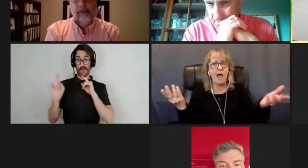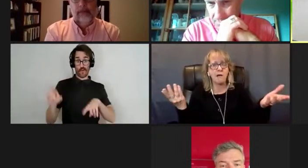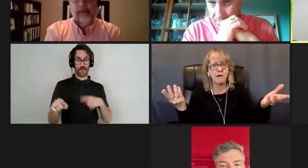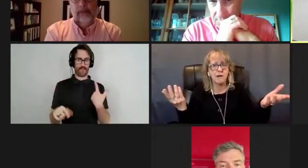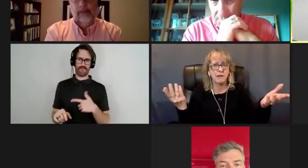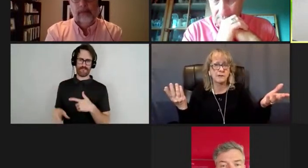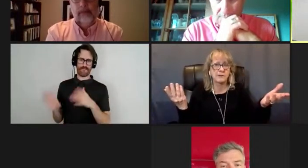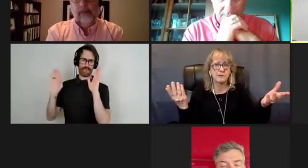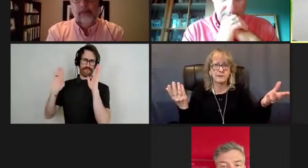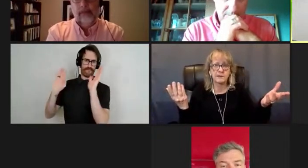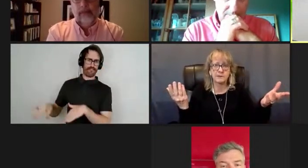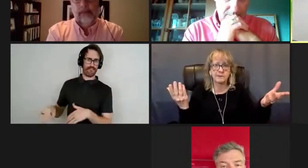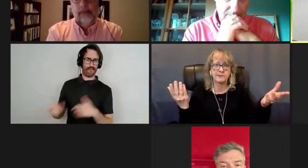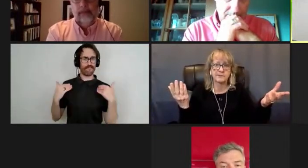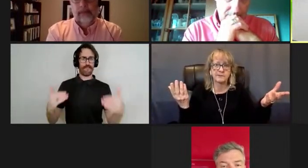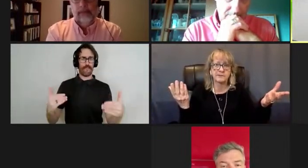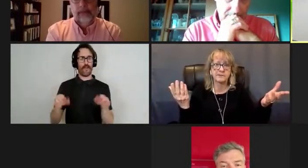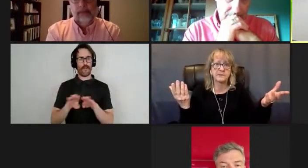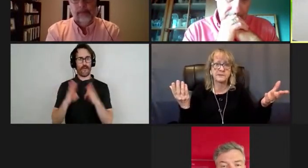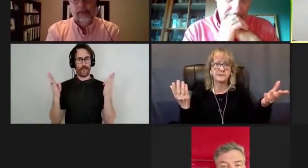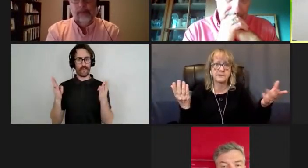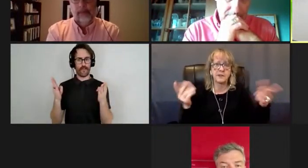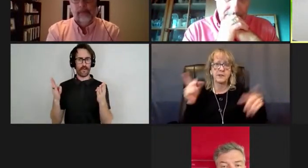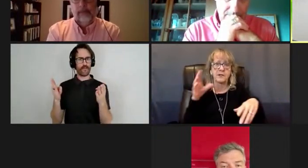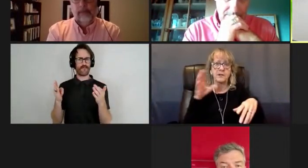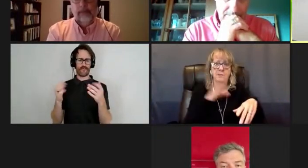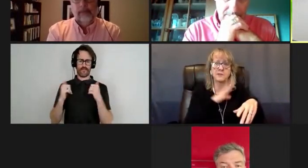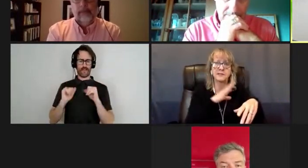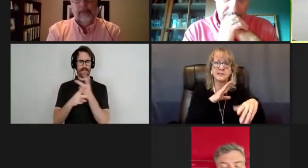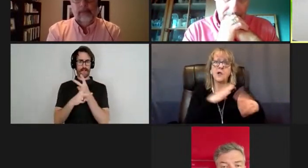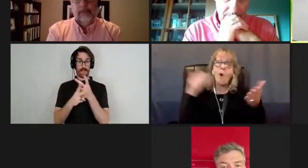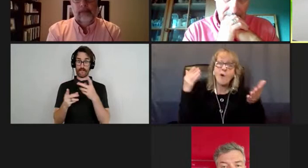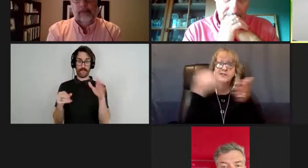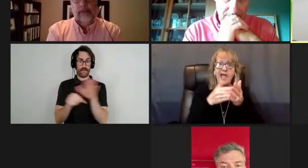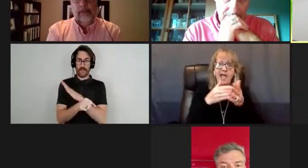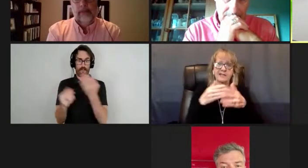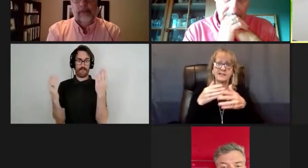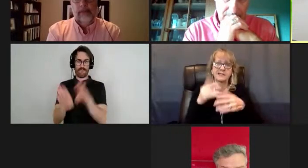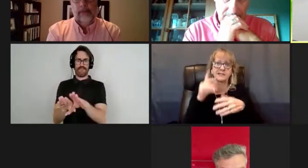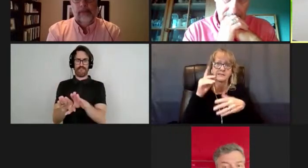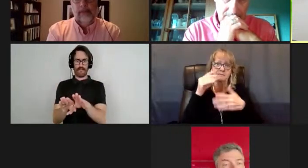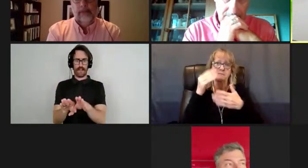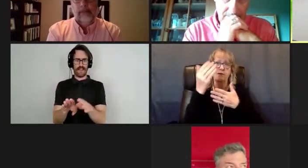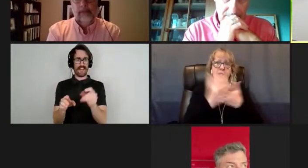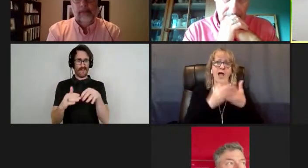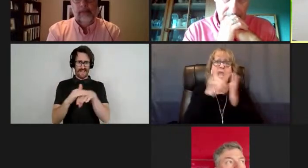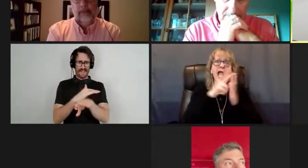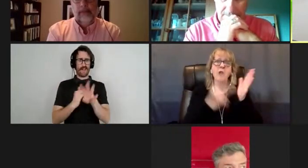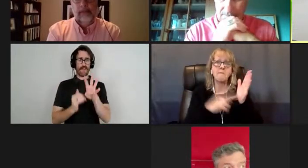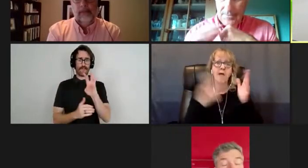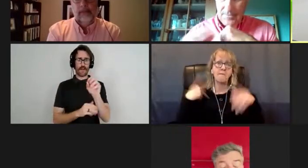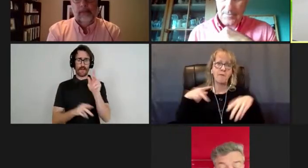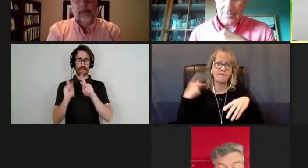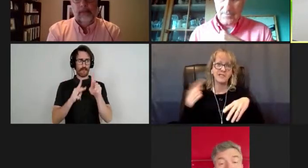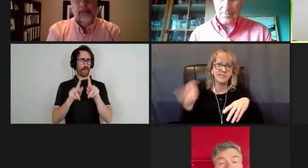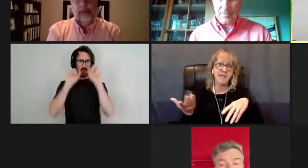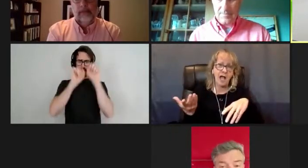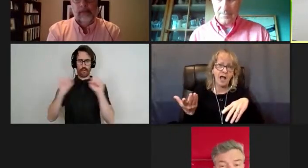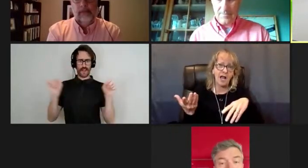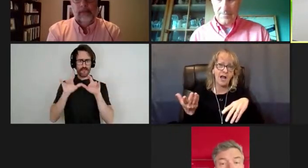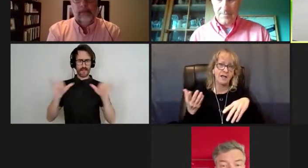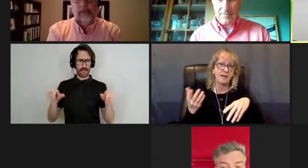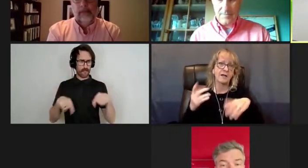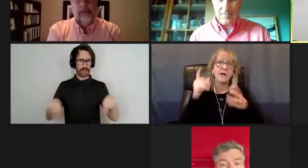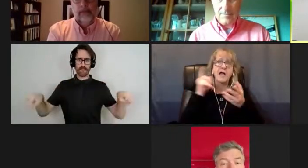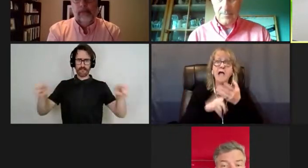other measures that we can completely shut them down because that's inappropriate. And, you know, we walk in, there's 40 people working out there, and these are not